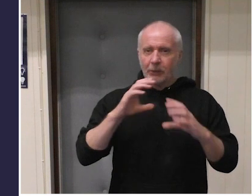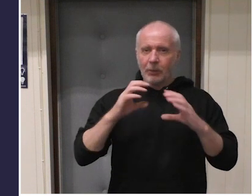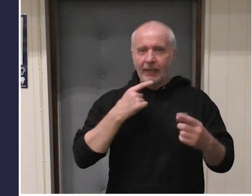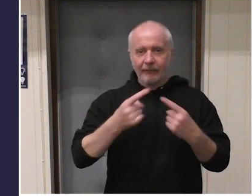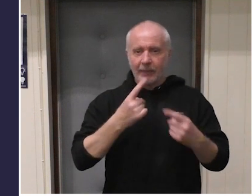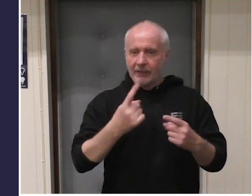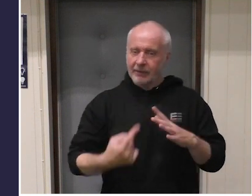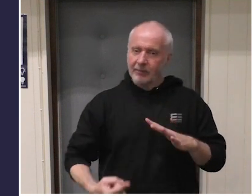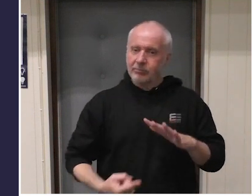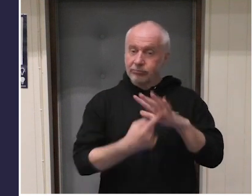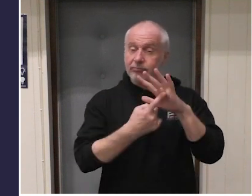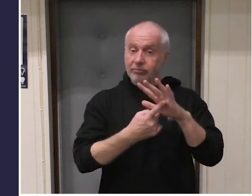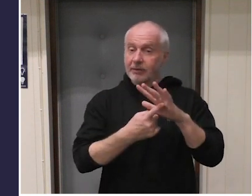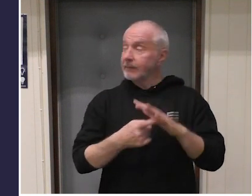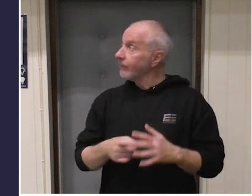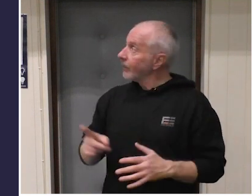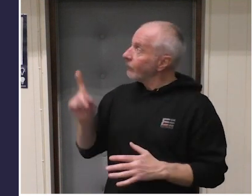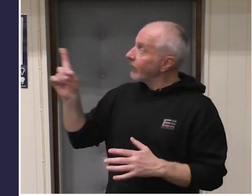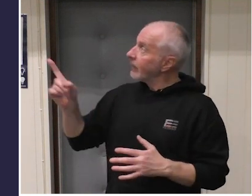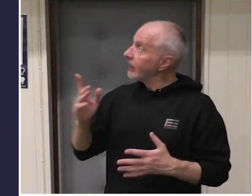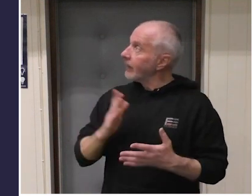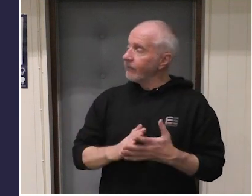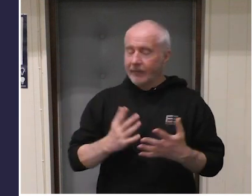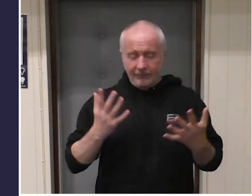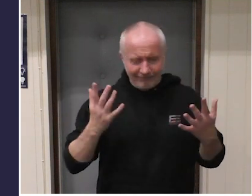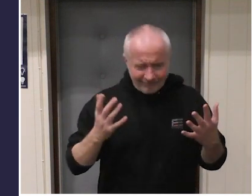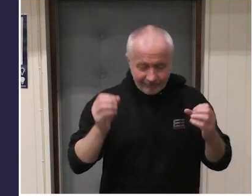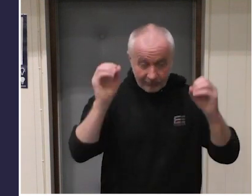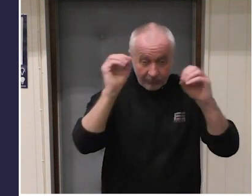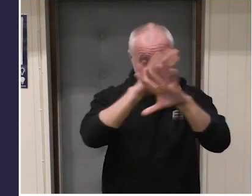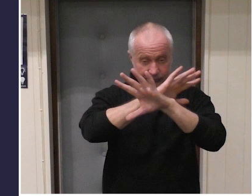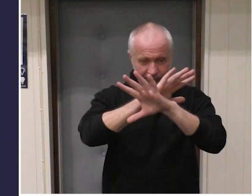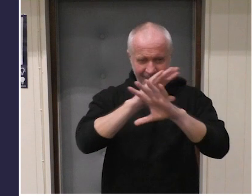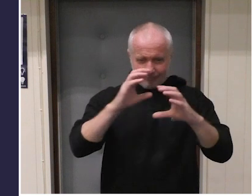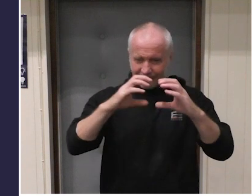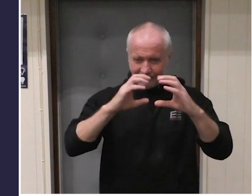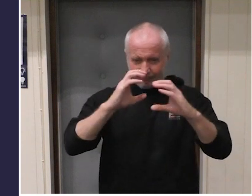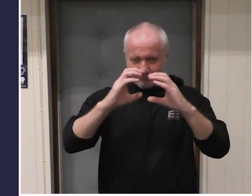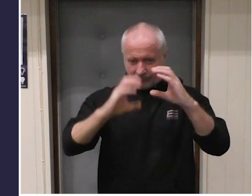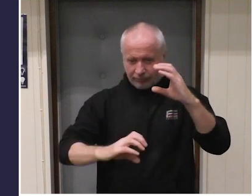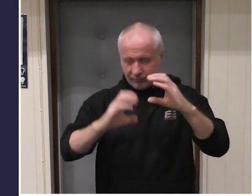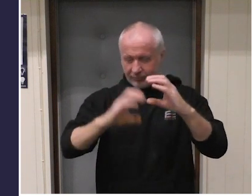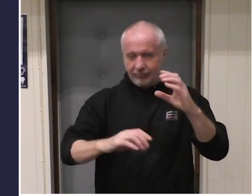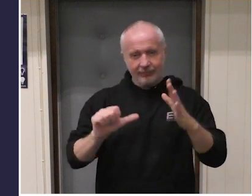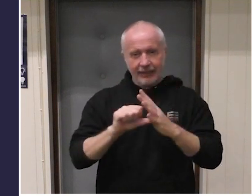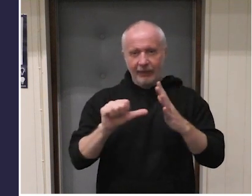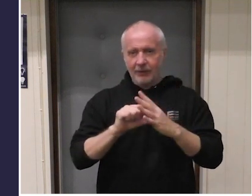right? And if there's noise and there's misconceptions, then it's hard to do that.